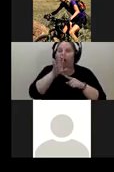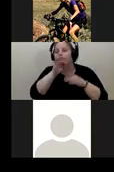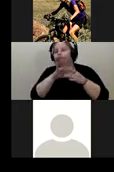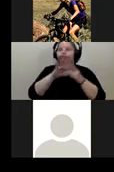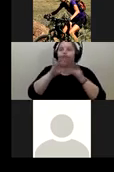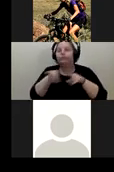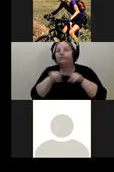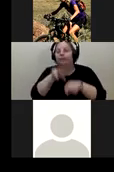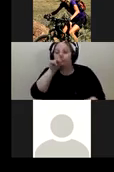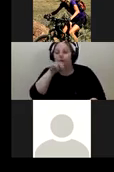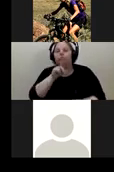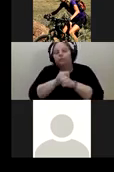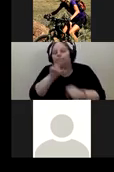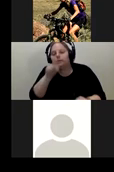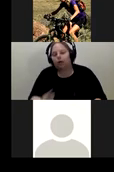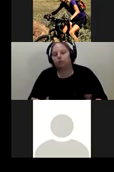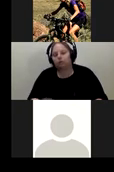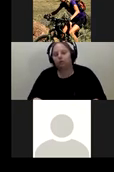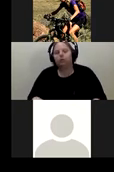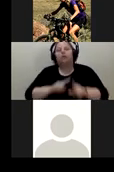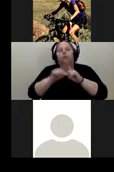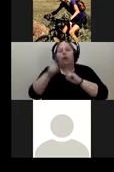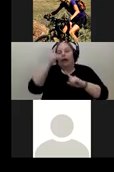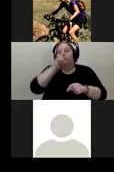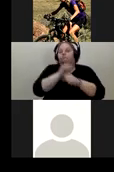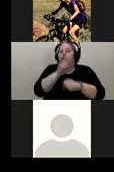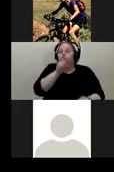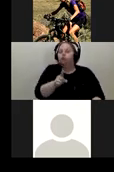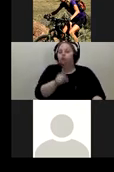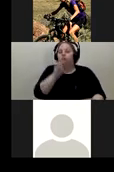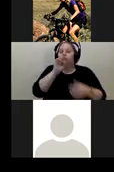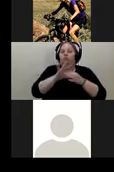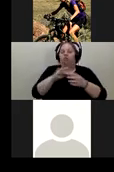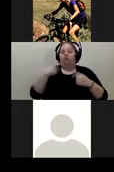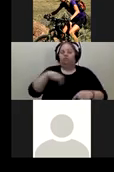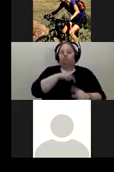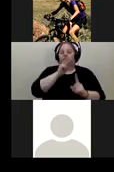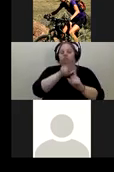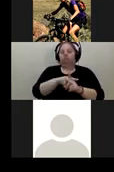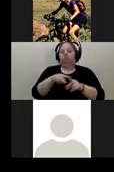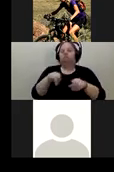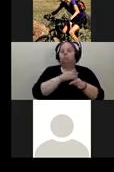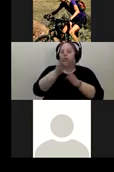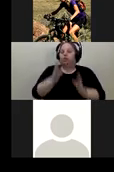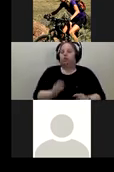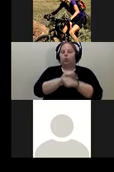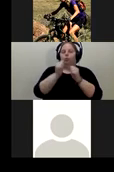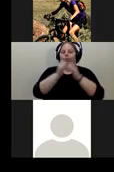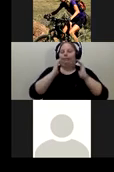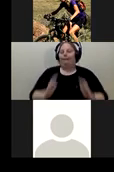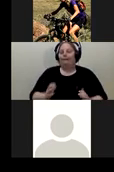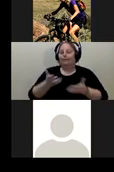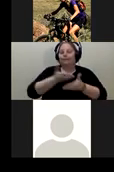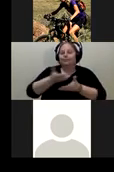And I think that is really true for us as professionals when we work with our clients.